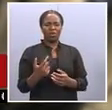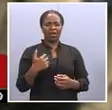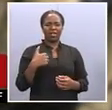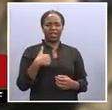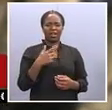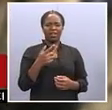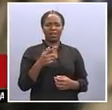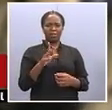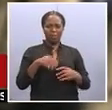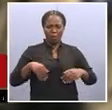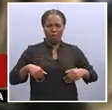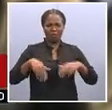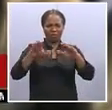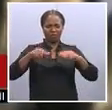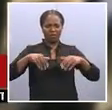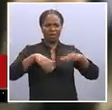They were pushing people out there,